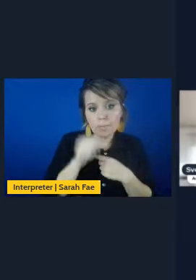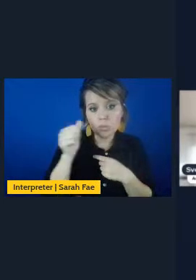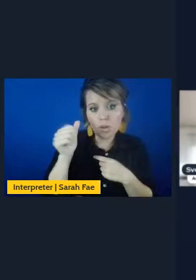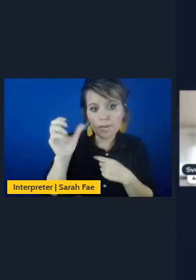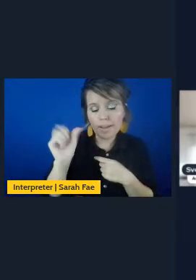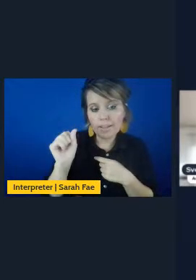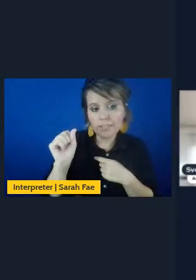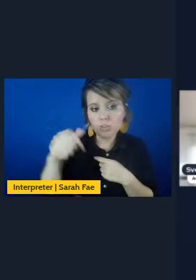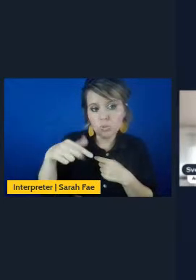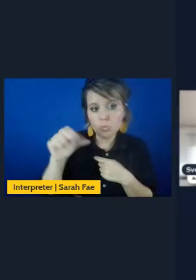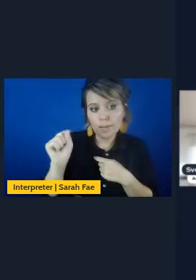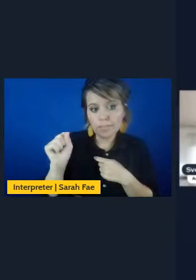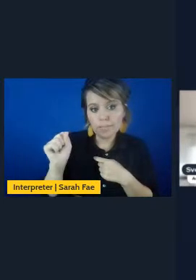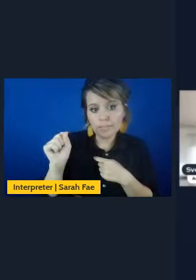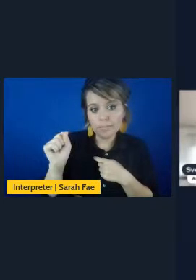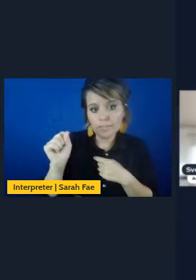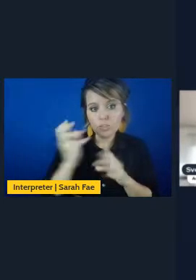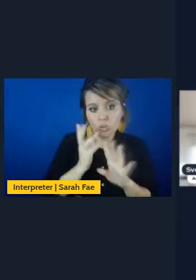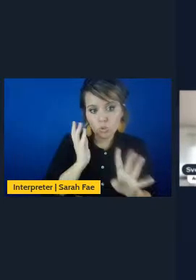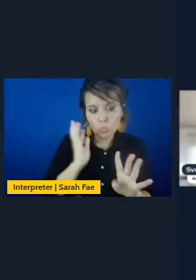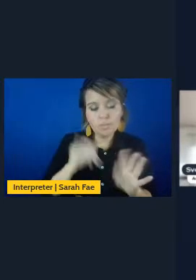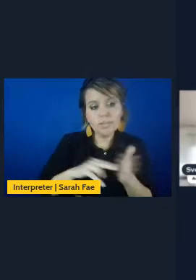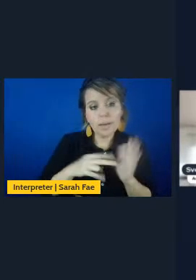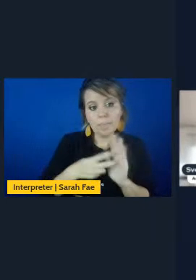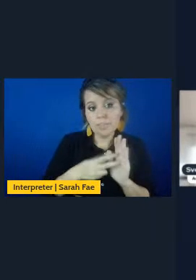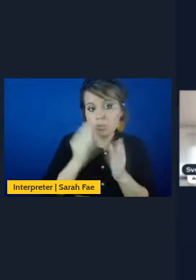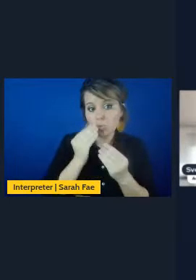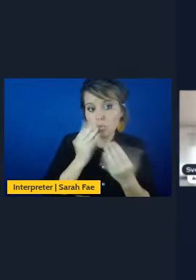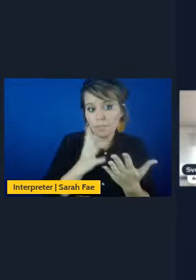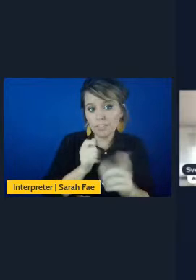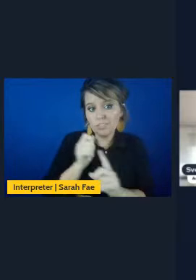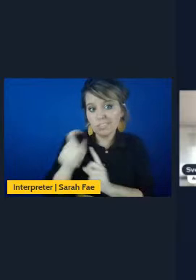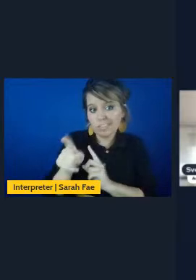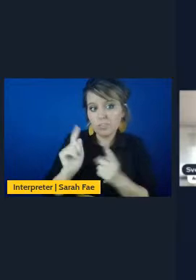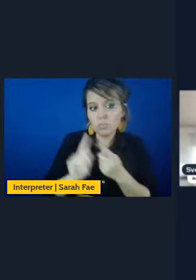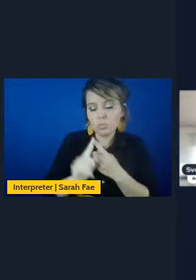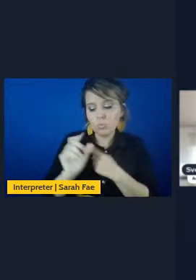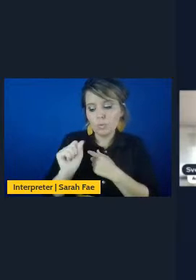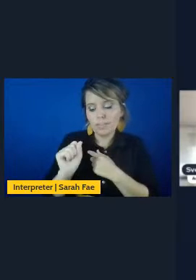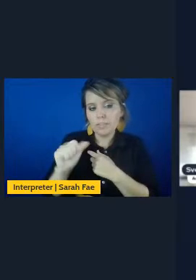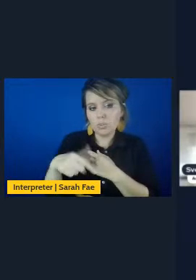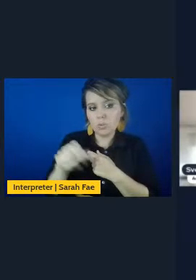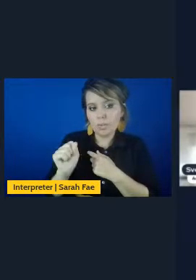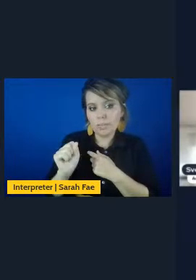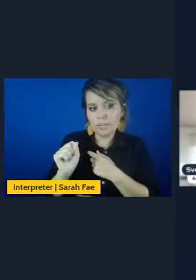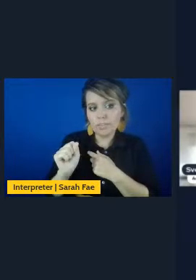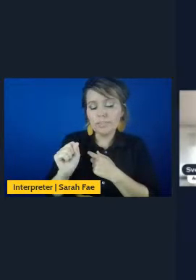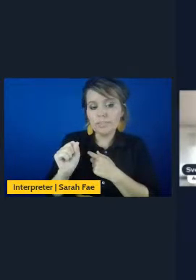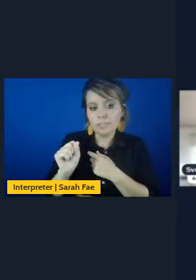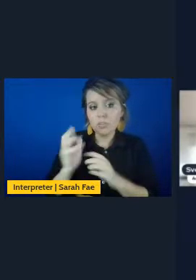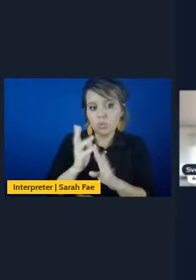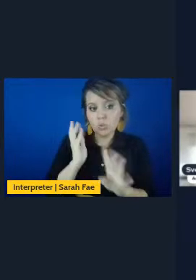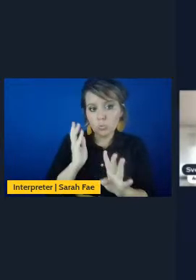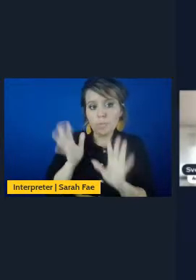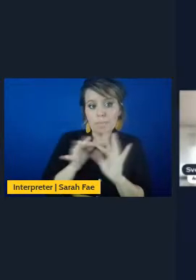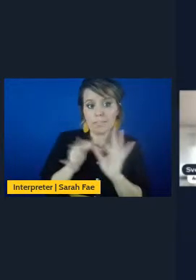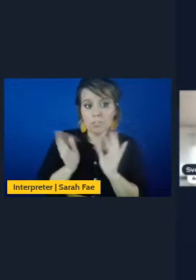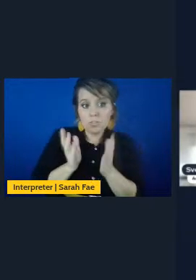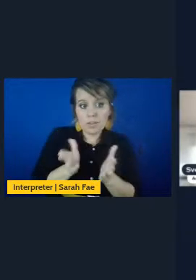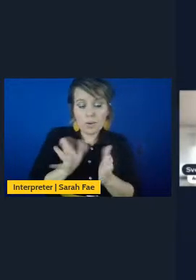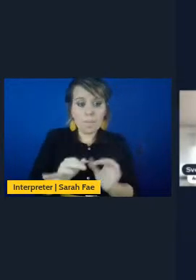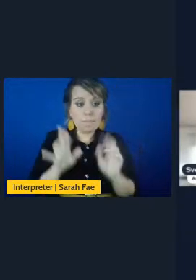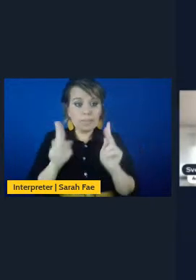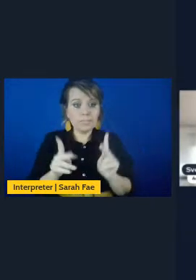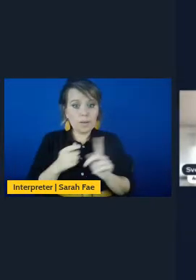meaning that the notifications are sent to the SQS queue. The messages there are picked up by an